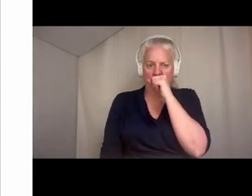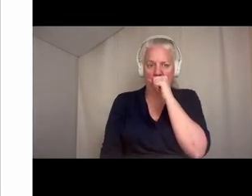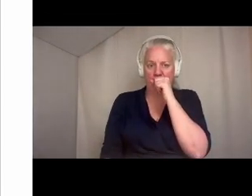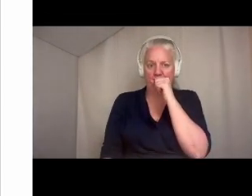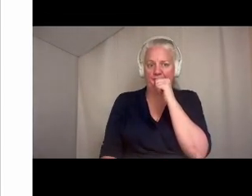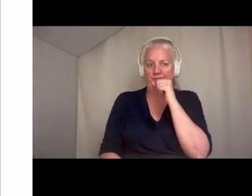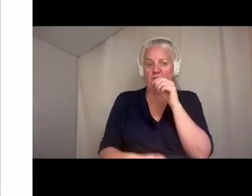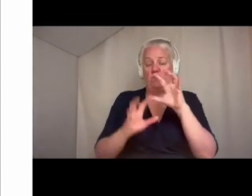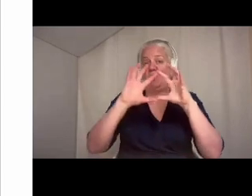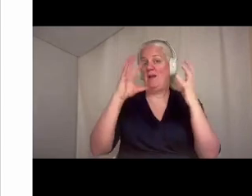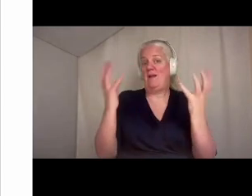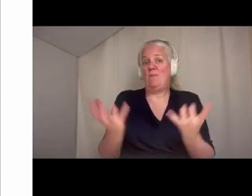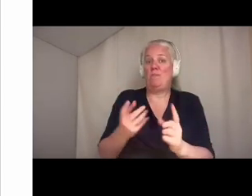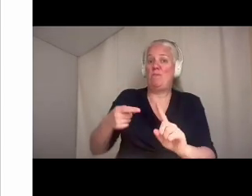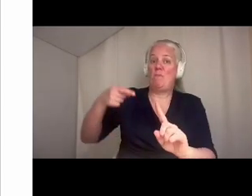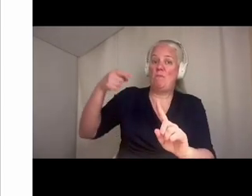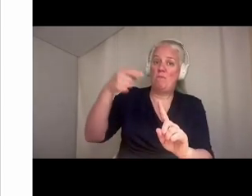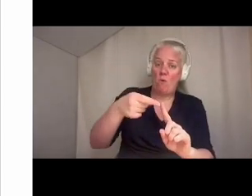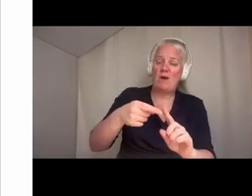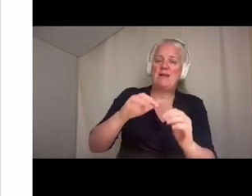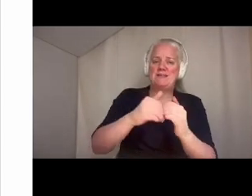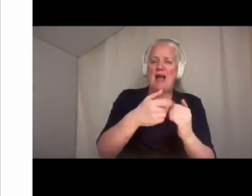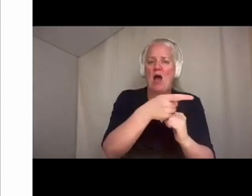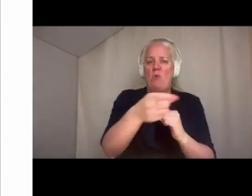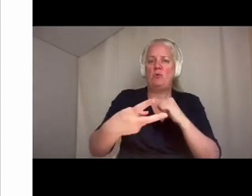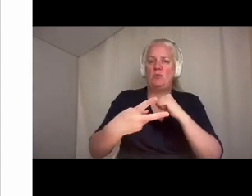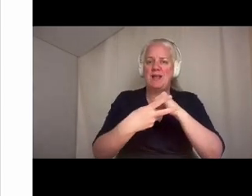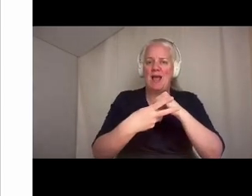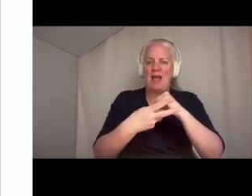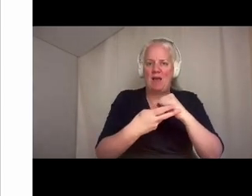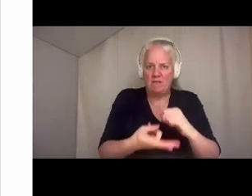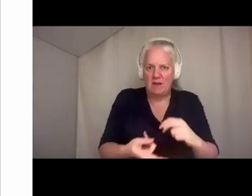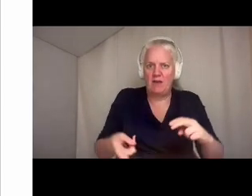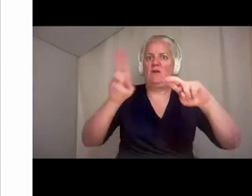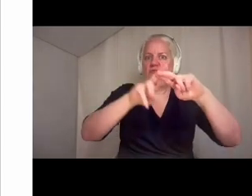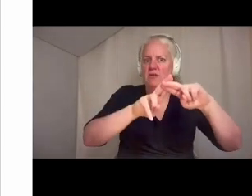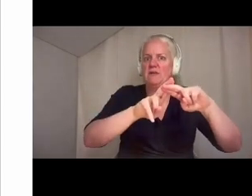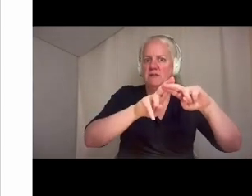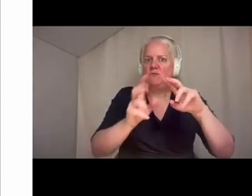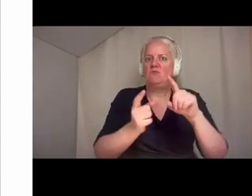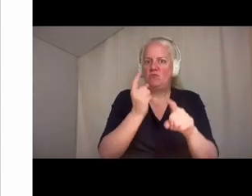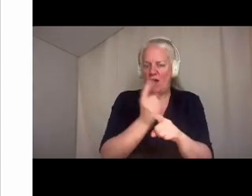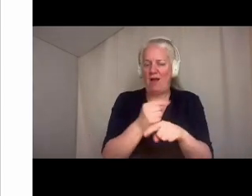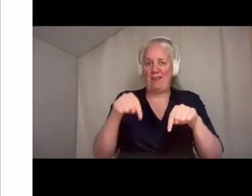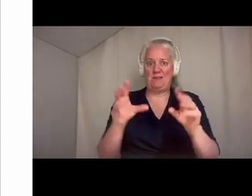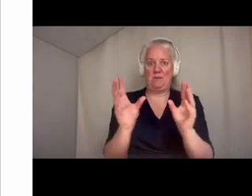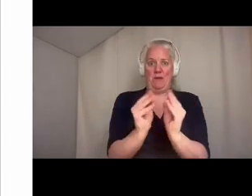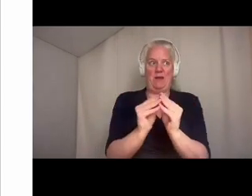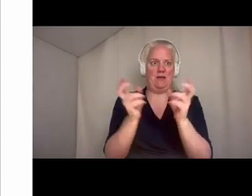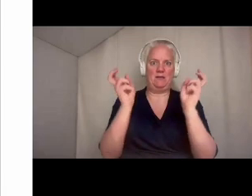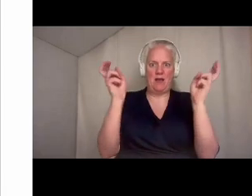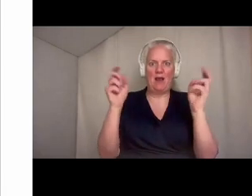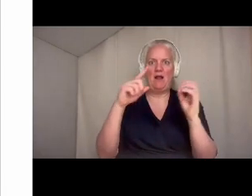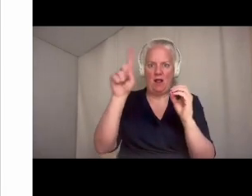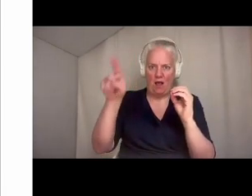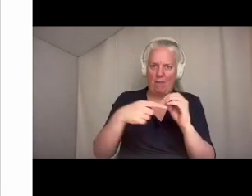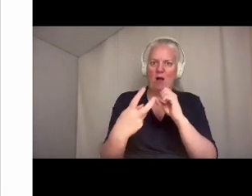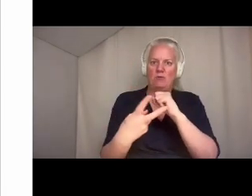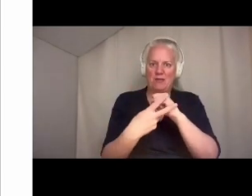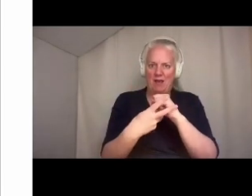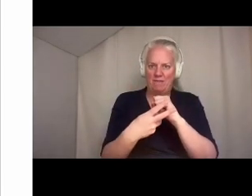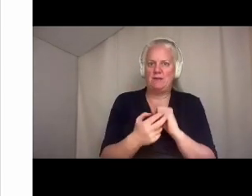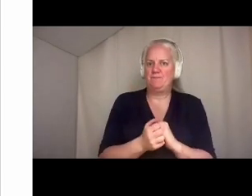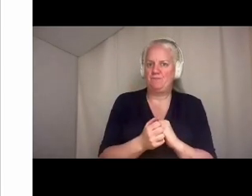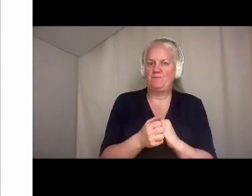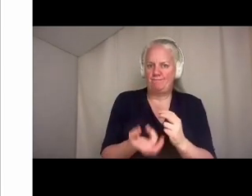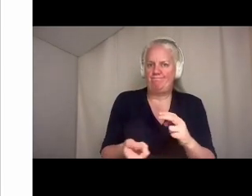full title of this webinar is Tax Time Tips to Boost Your Savings. So you can boost your savings with any one of these